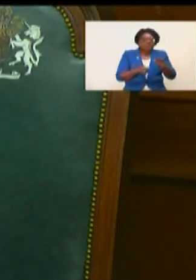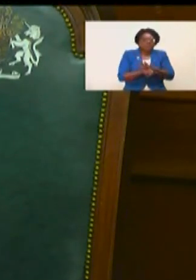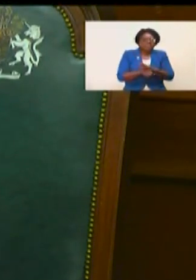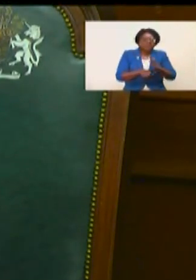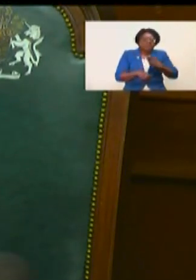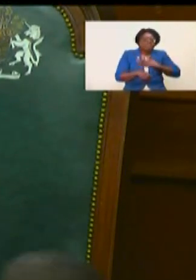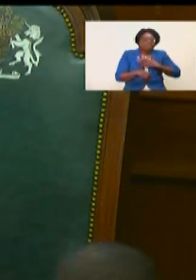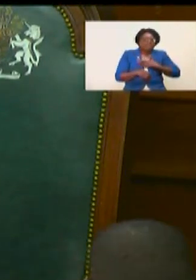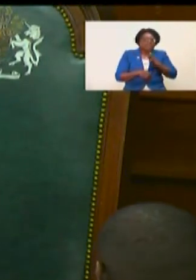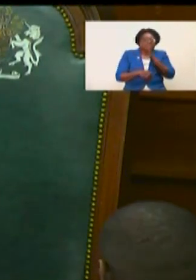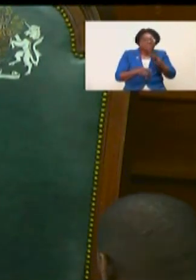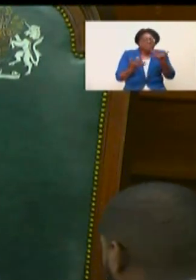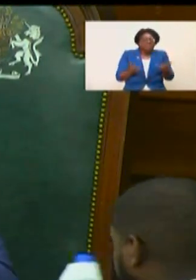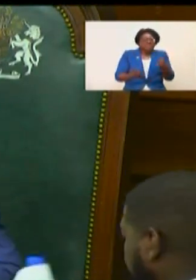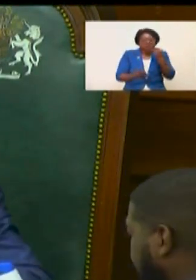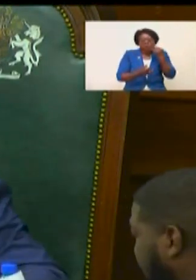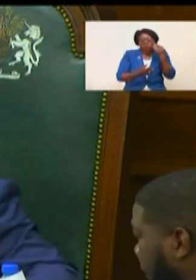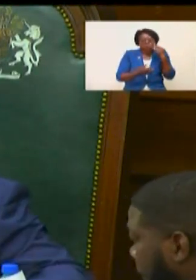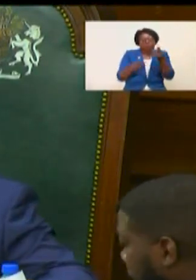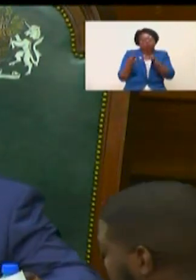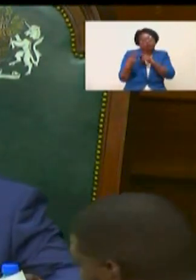resting comfortably.